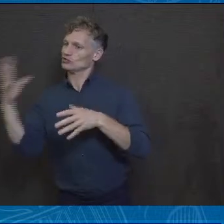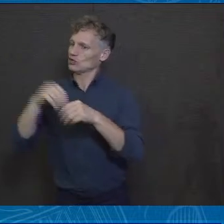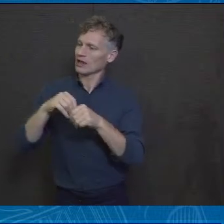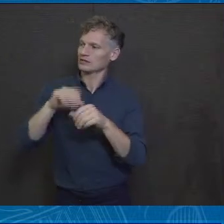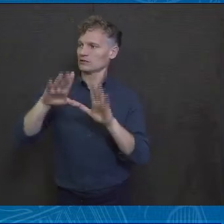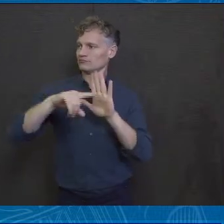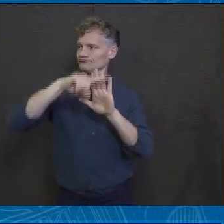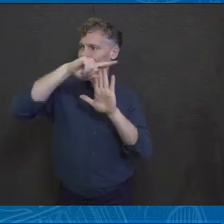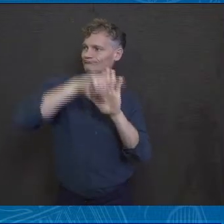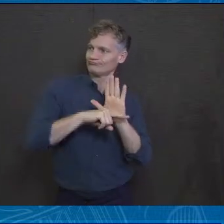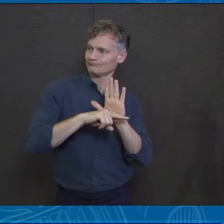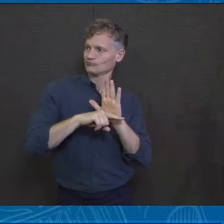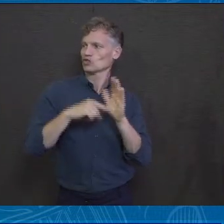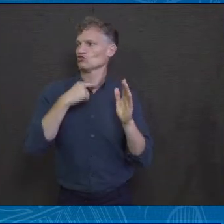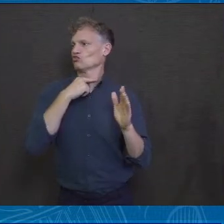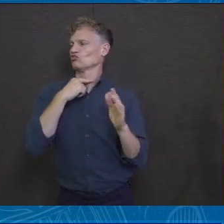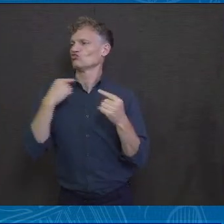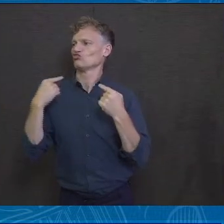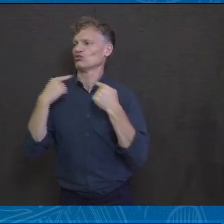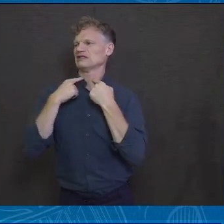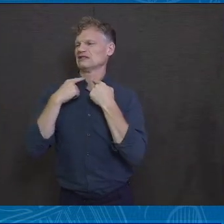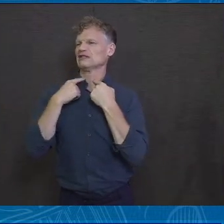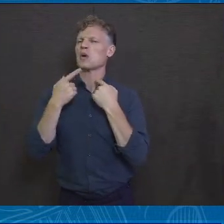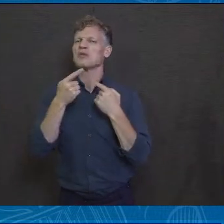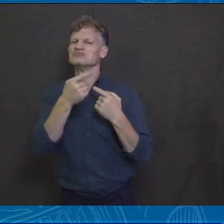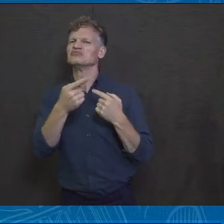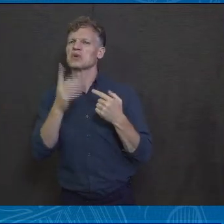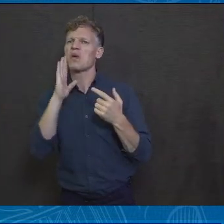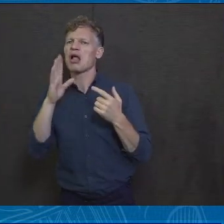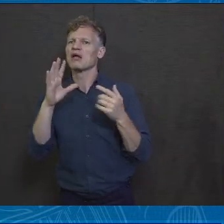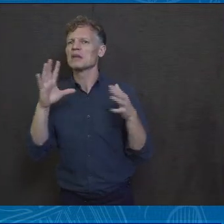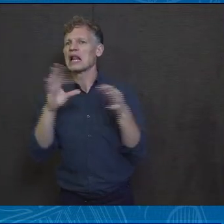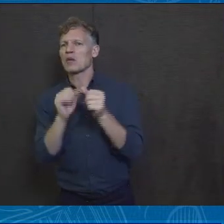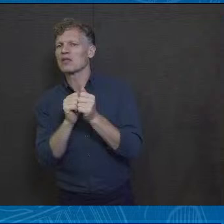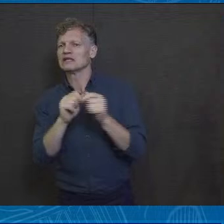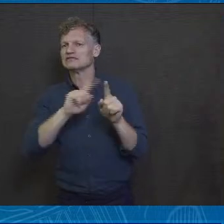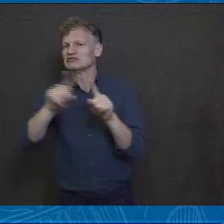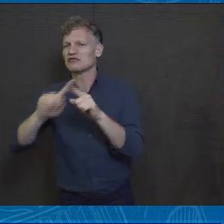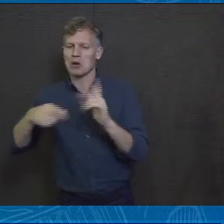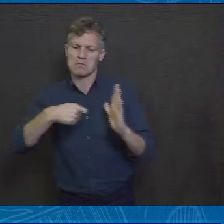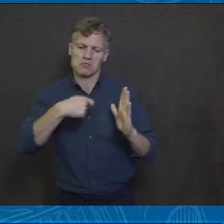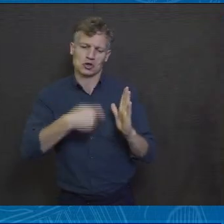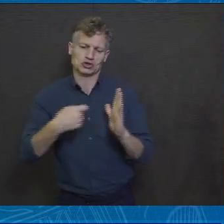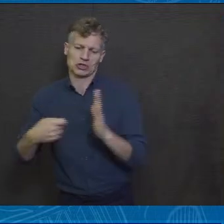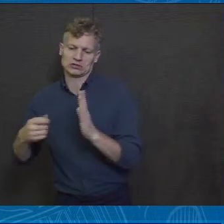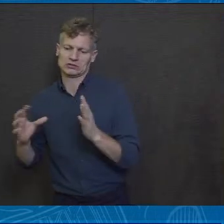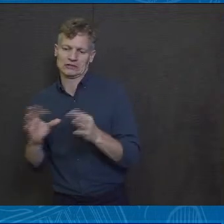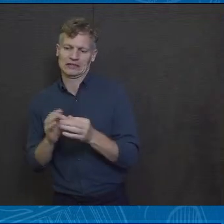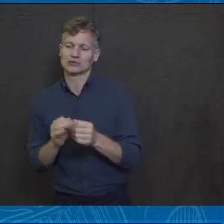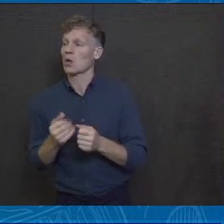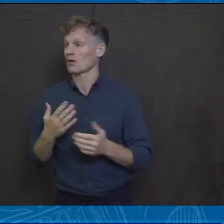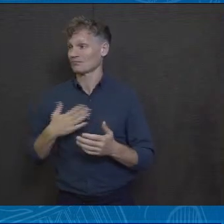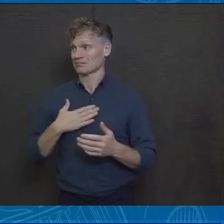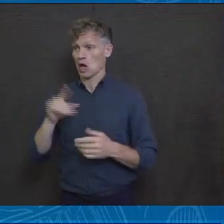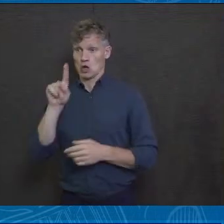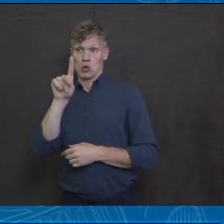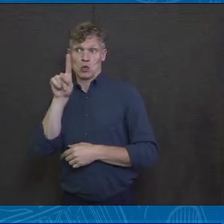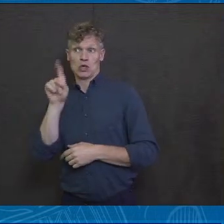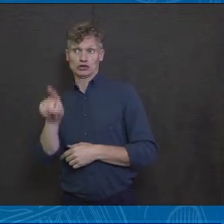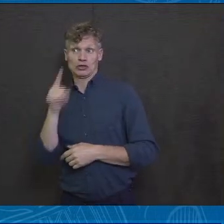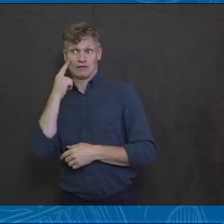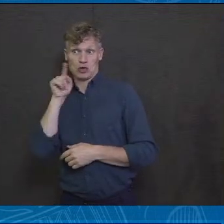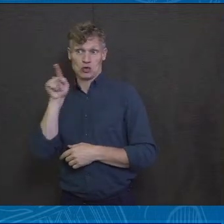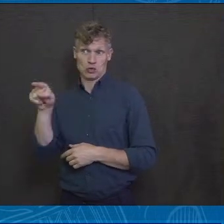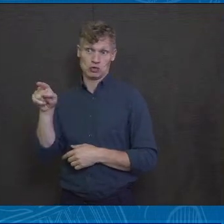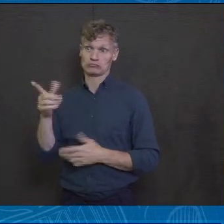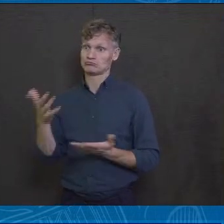specific initiatives around that. So the question posed to her: how has your